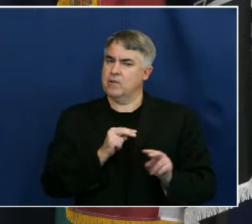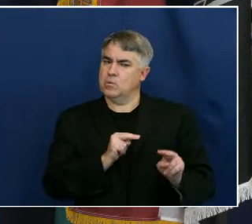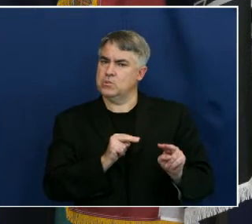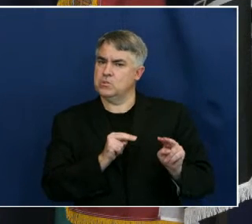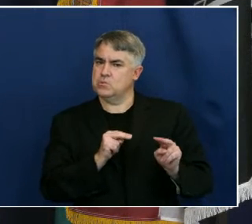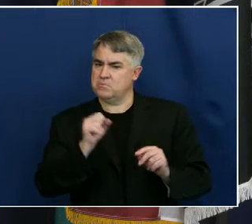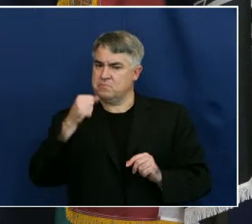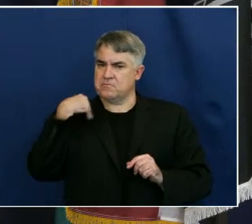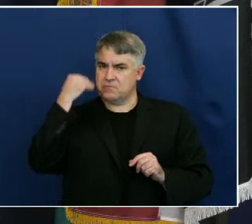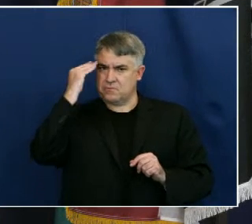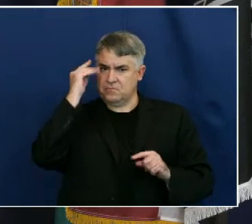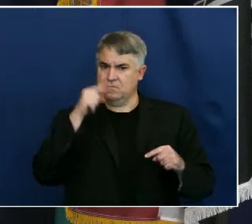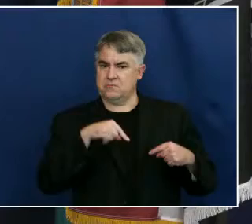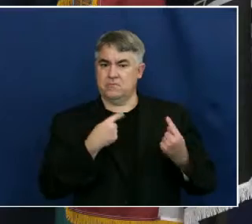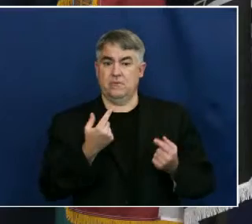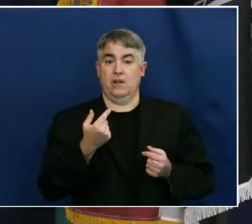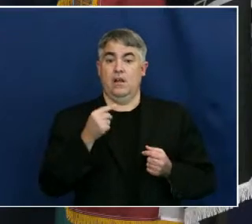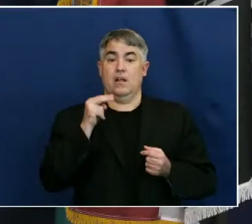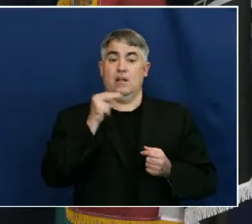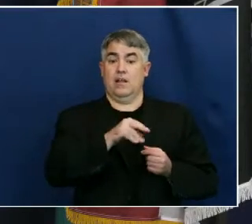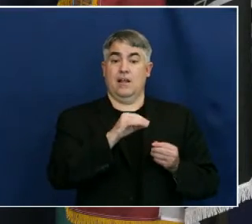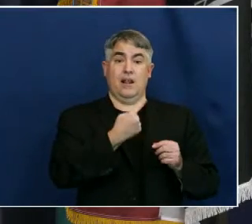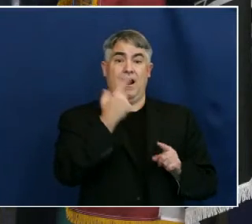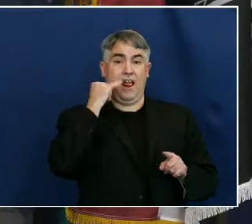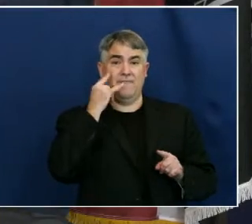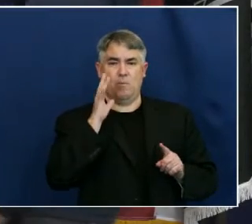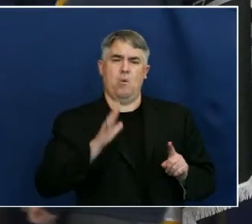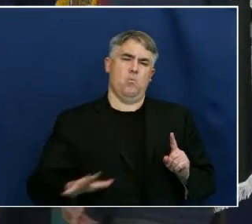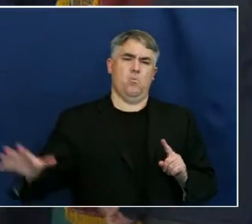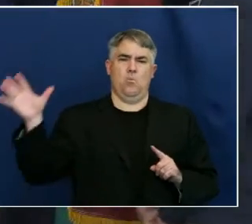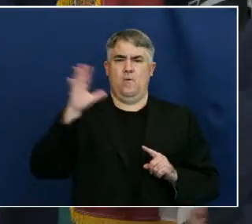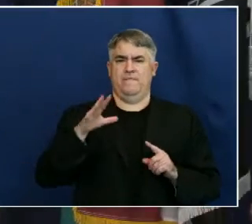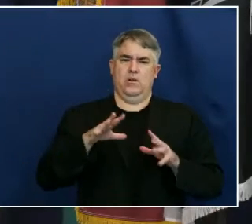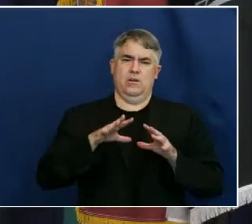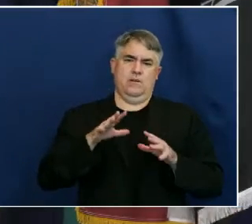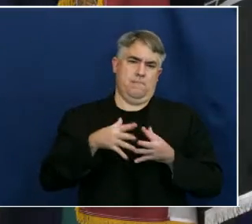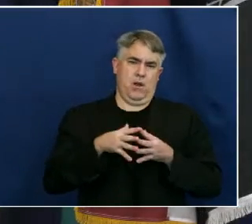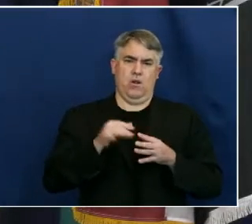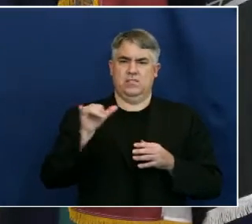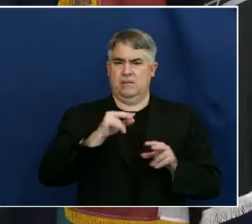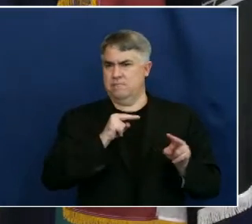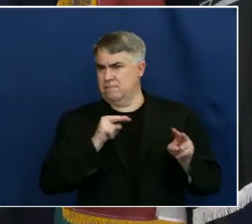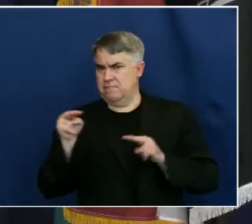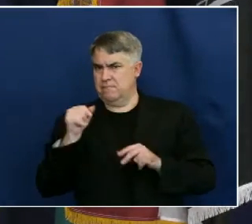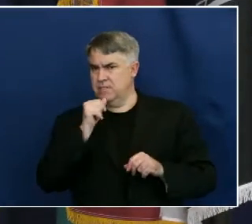really at a national level. Thank you.